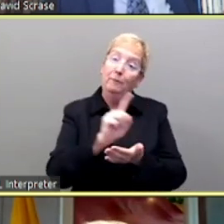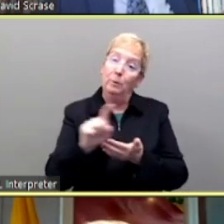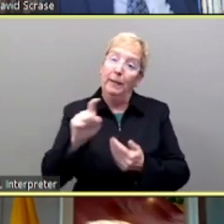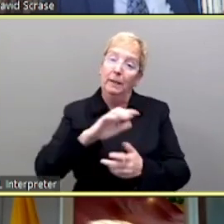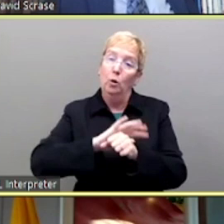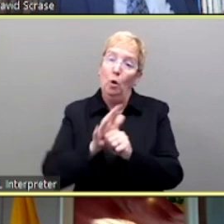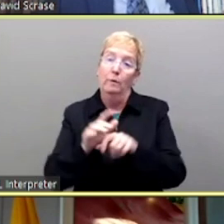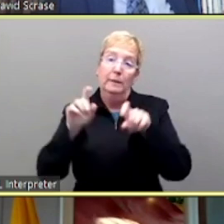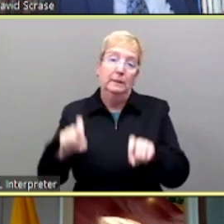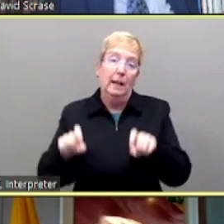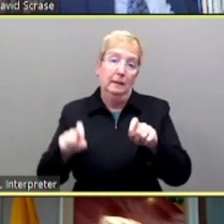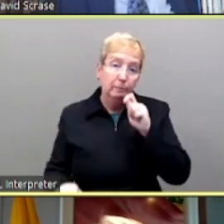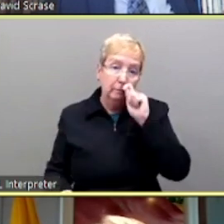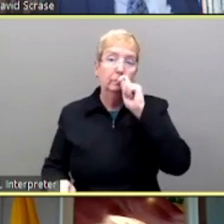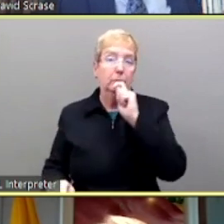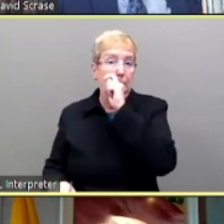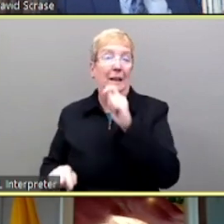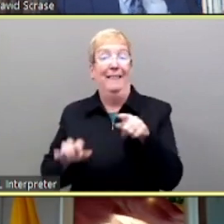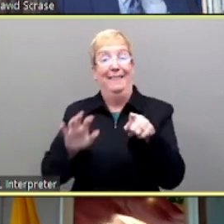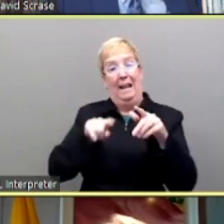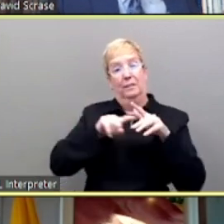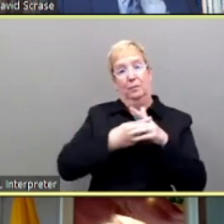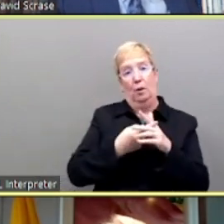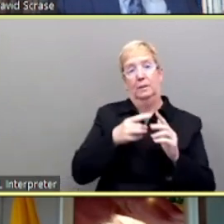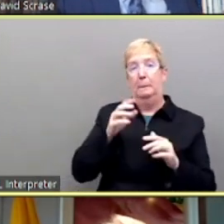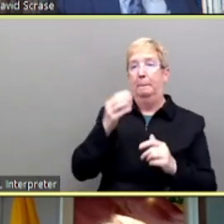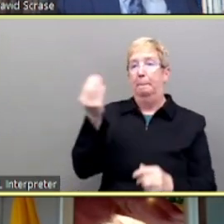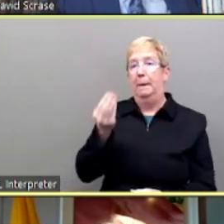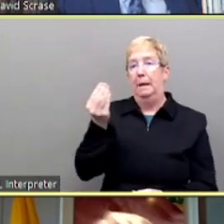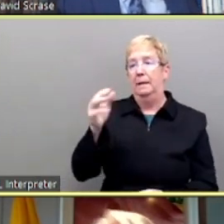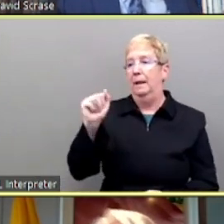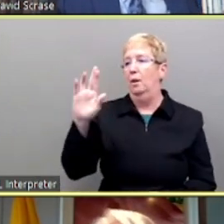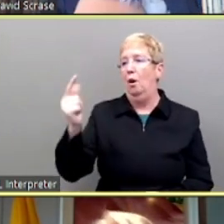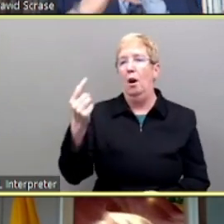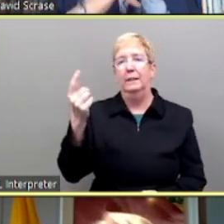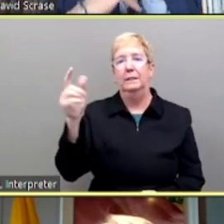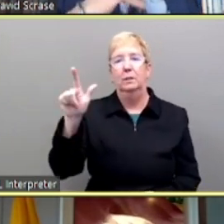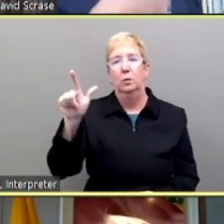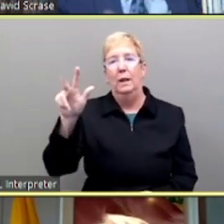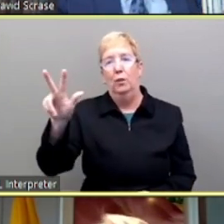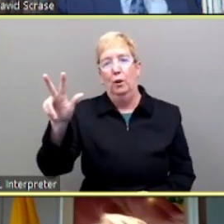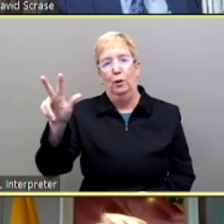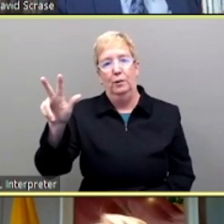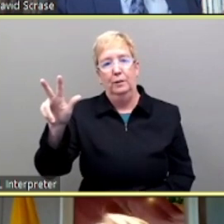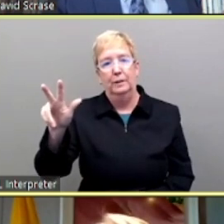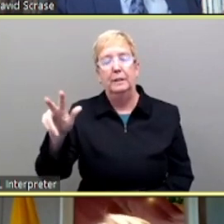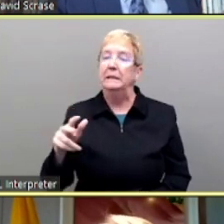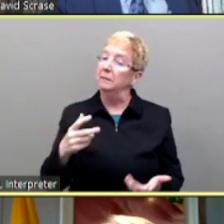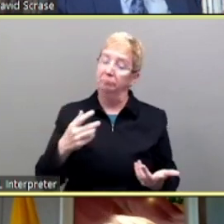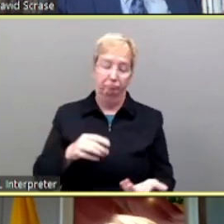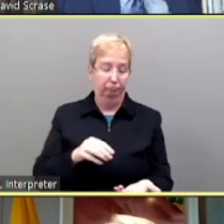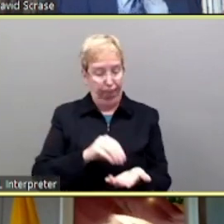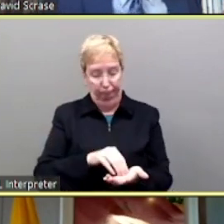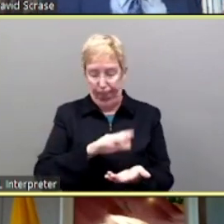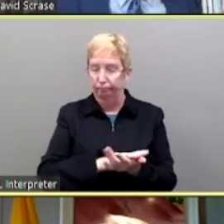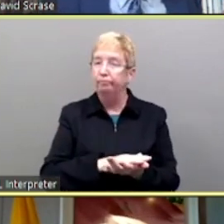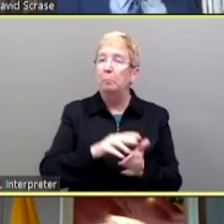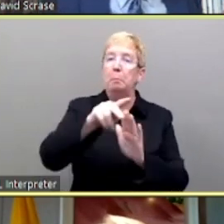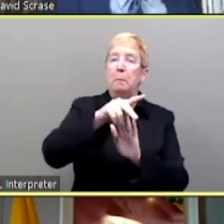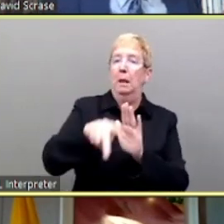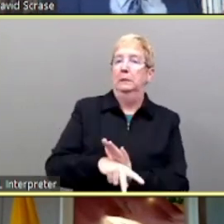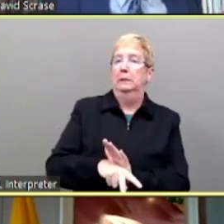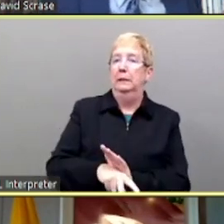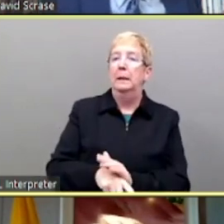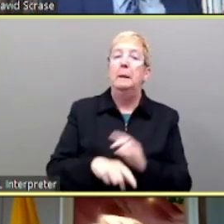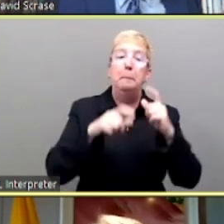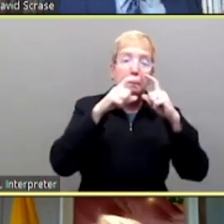That's effective Monday, August 23rd. It's identical to the policy for state government workers. Masks